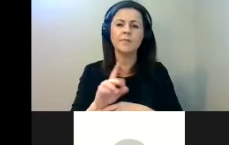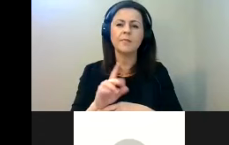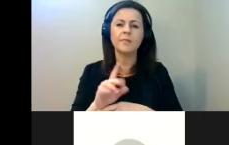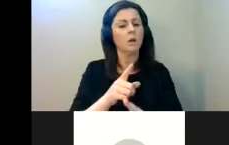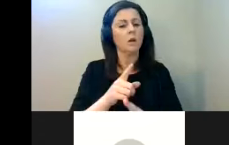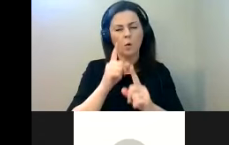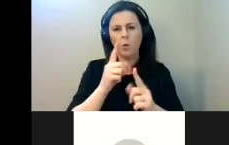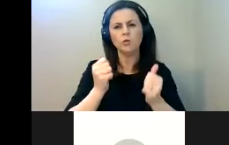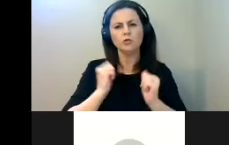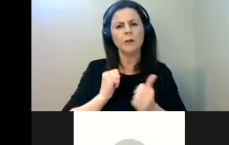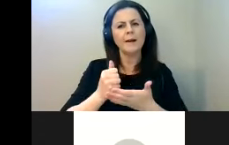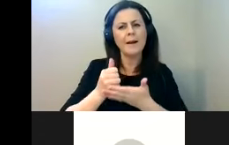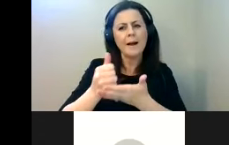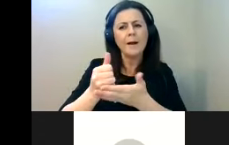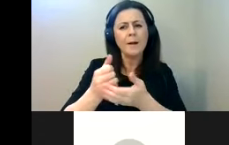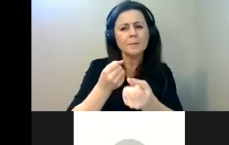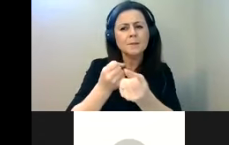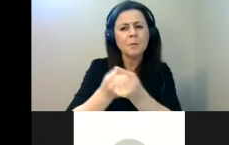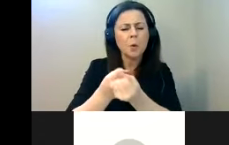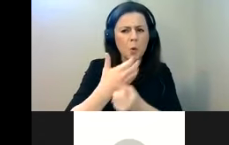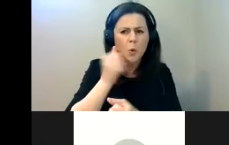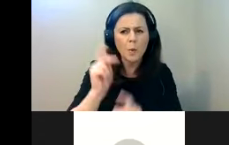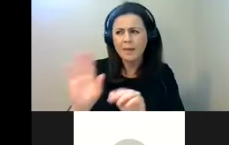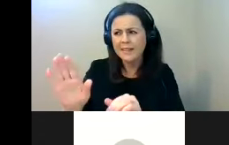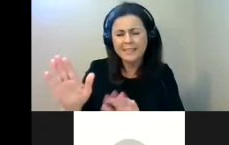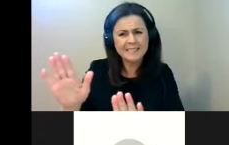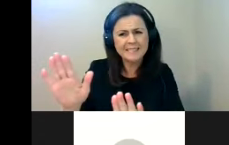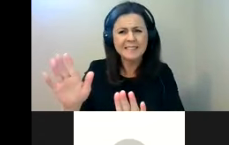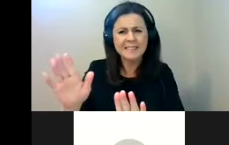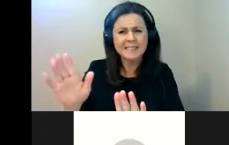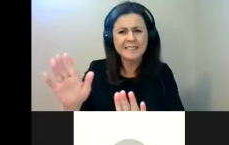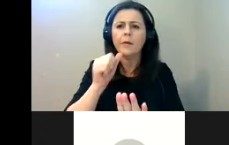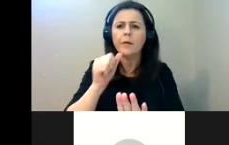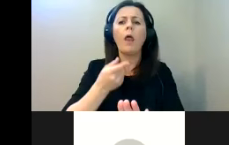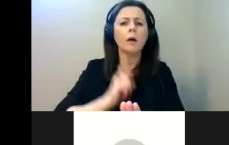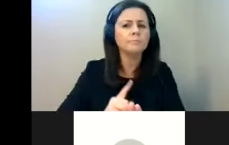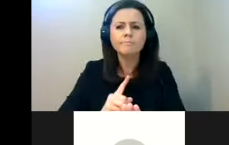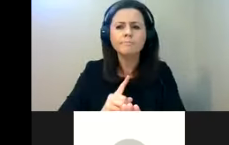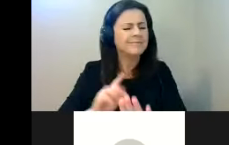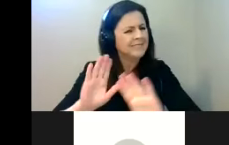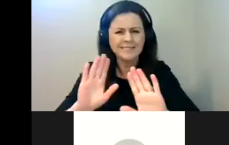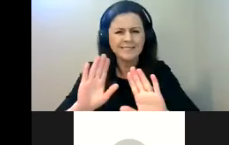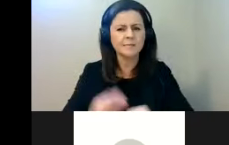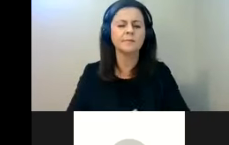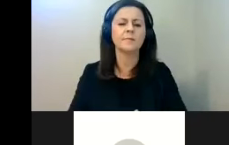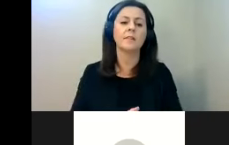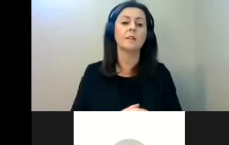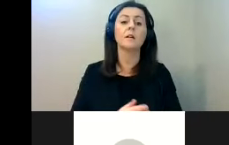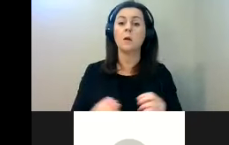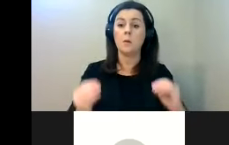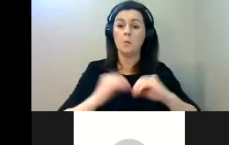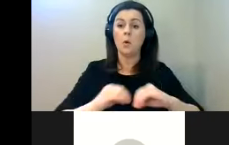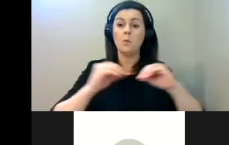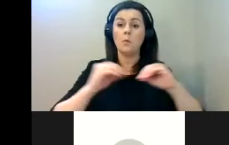adults in identifying and making sure that they don't fall victim to these frauds. With more seniors being at